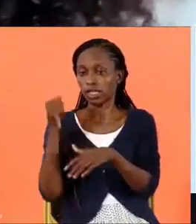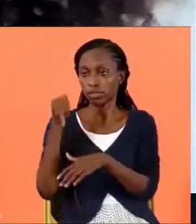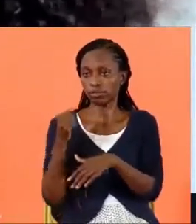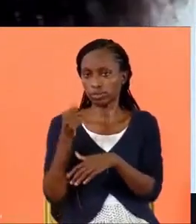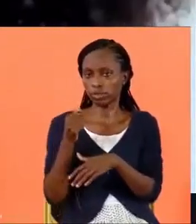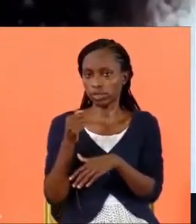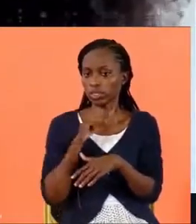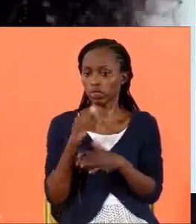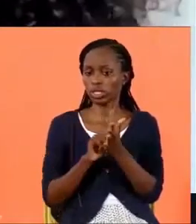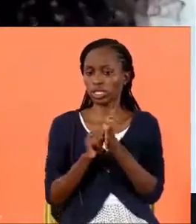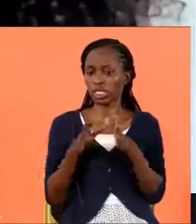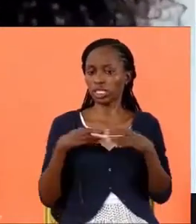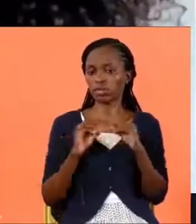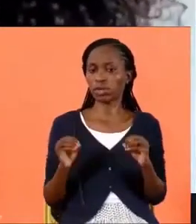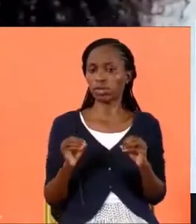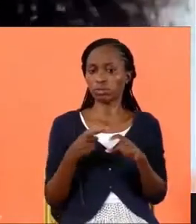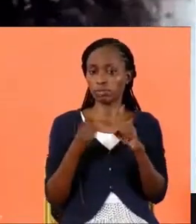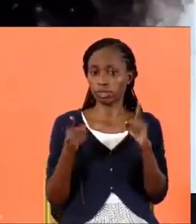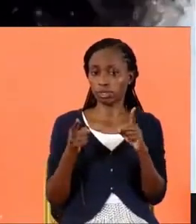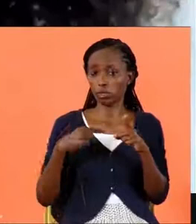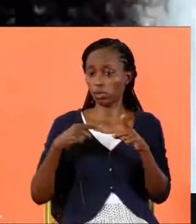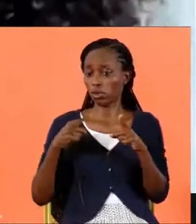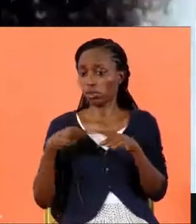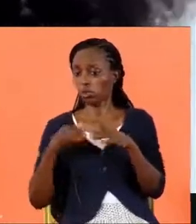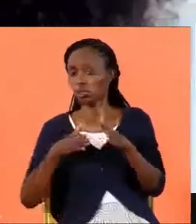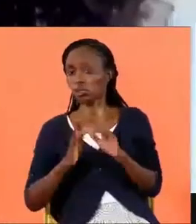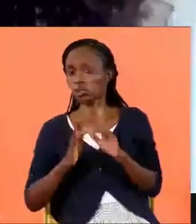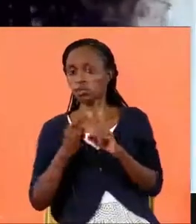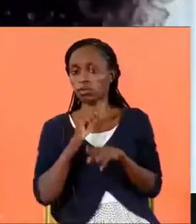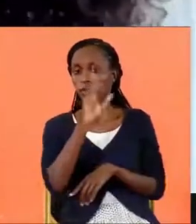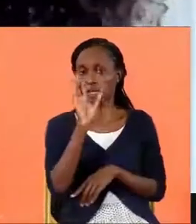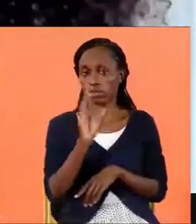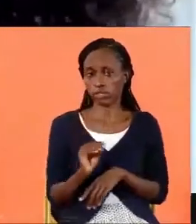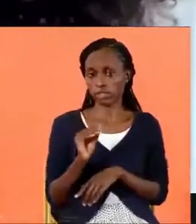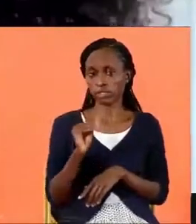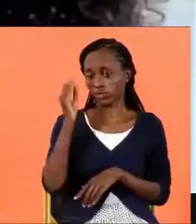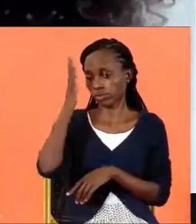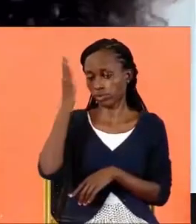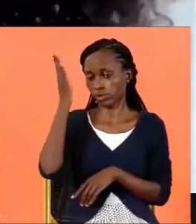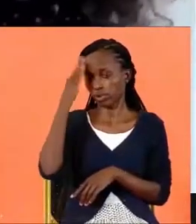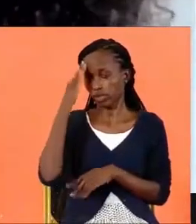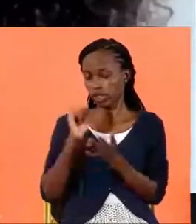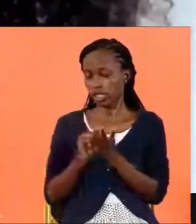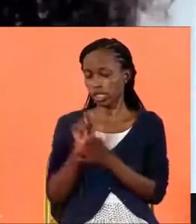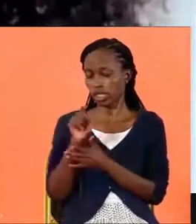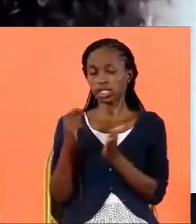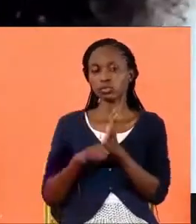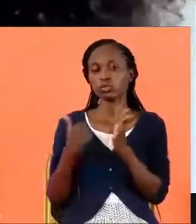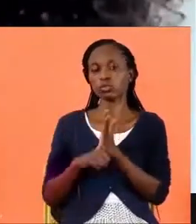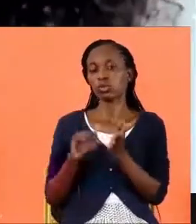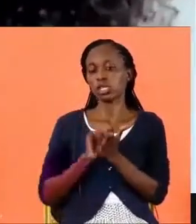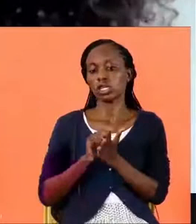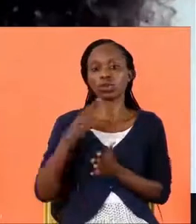that it doesn't receive, but was born out of Africans realizing and recognizing that this is a problem that